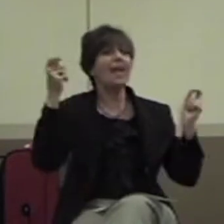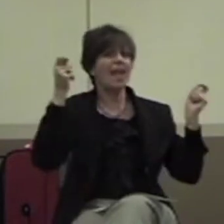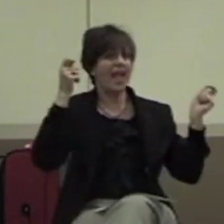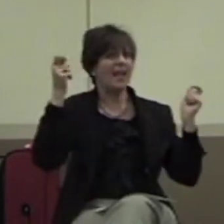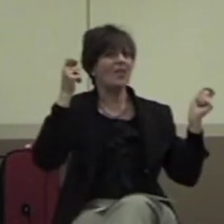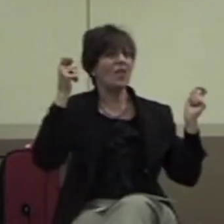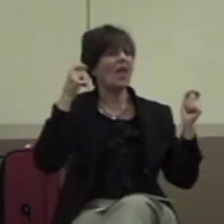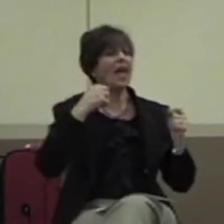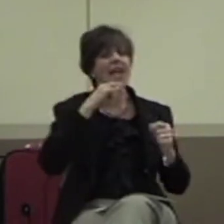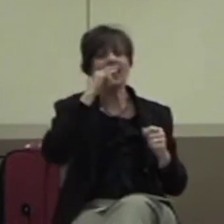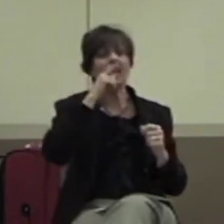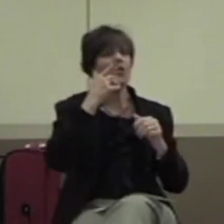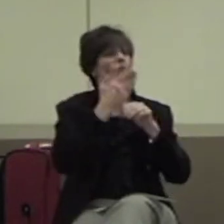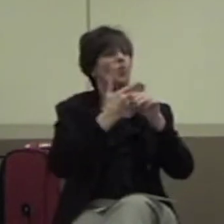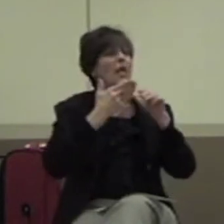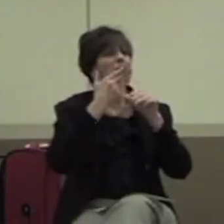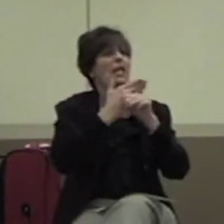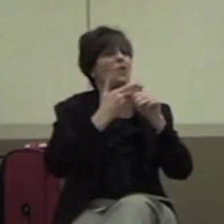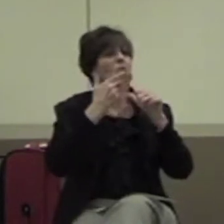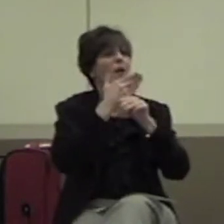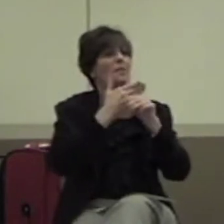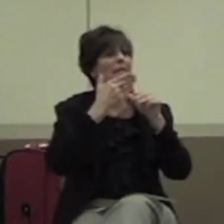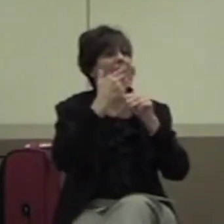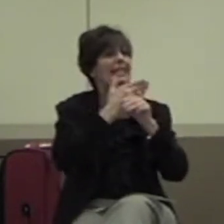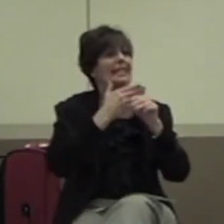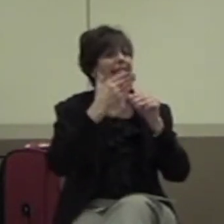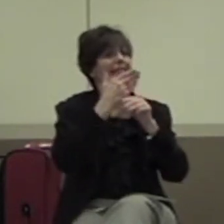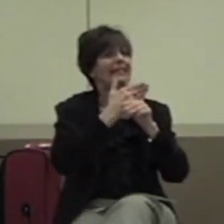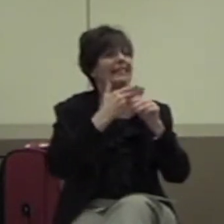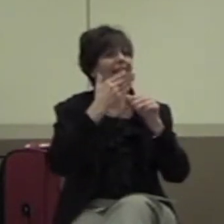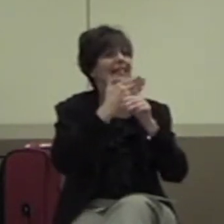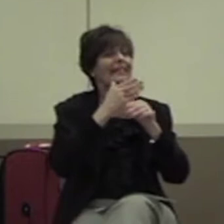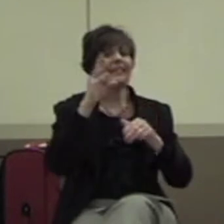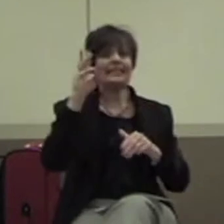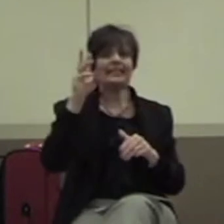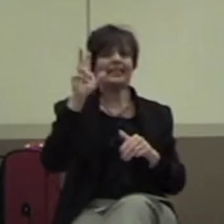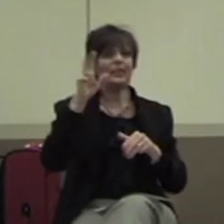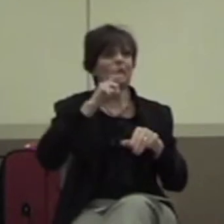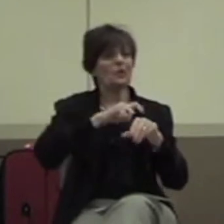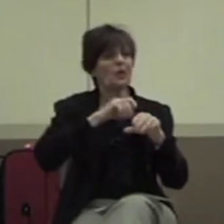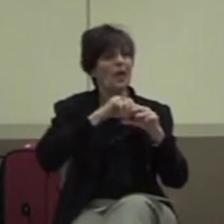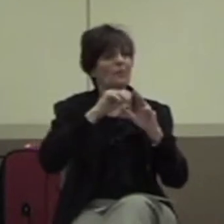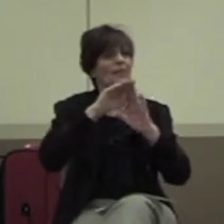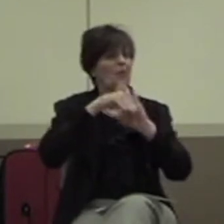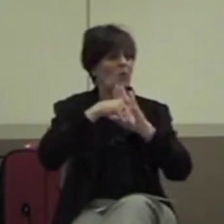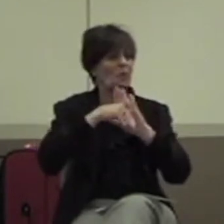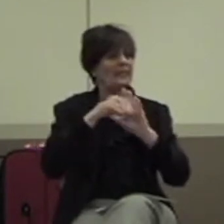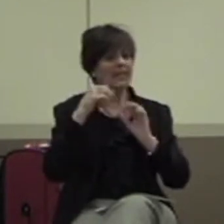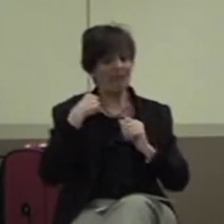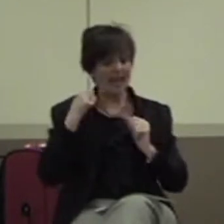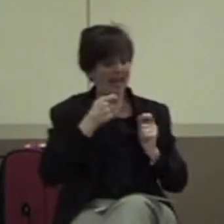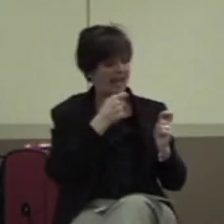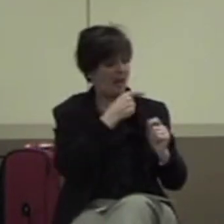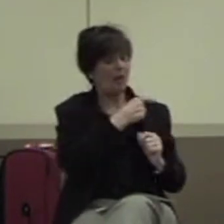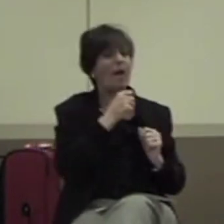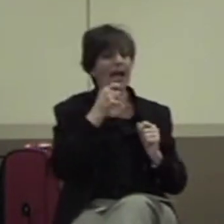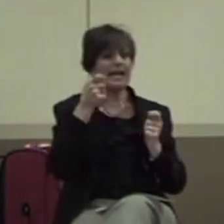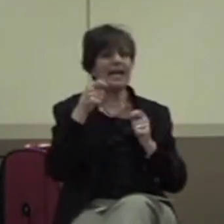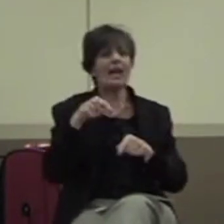handle. Gosh, I had a kid who interrupted 63 times in 30 minutes, and I handled him. I can handle this